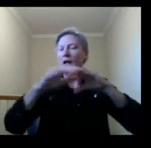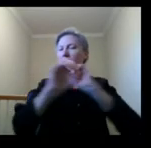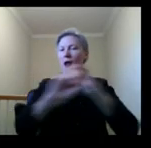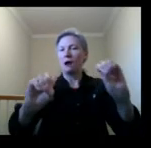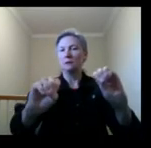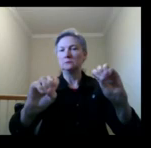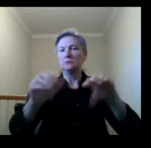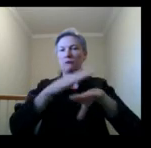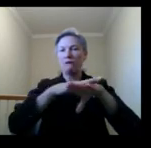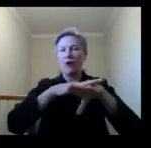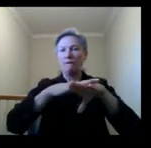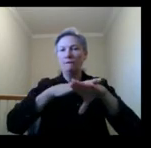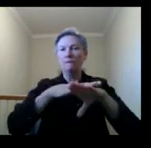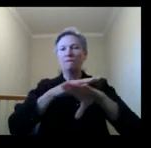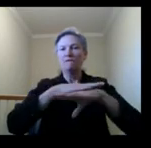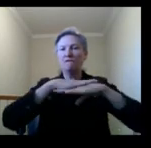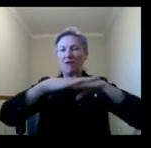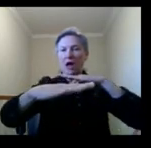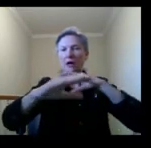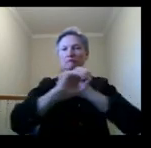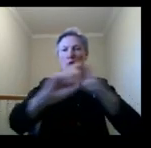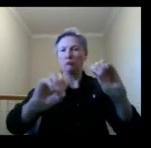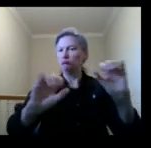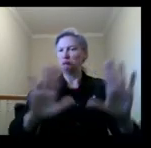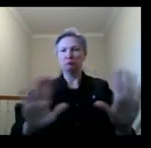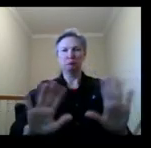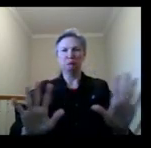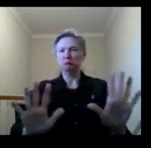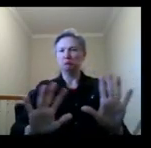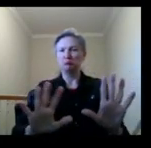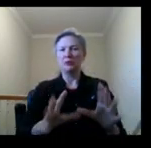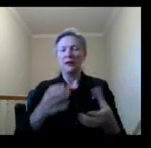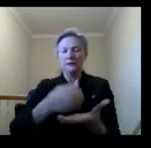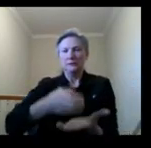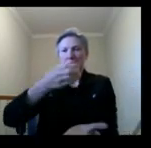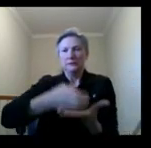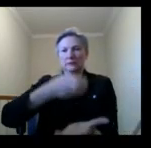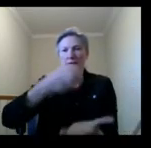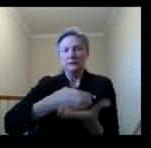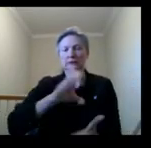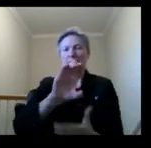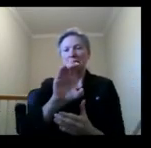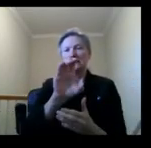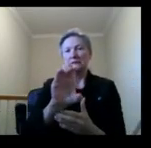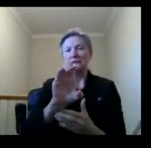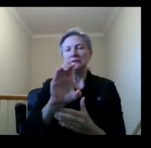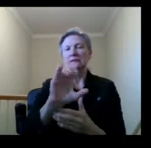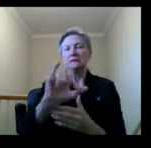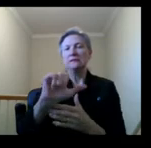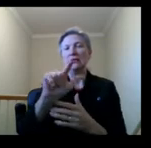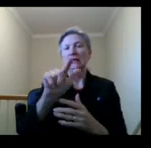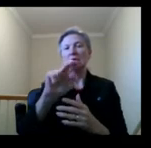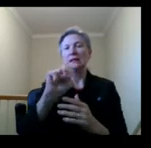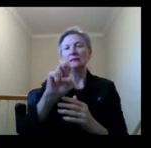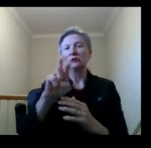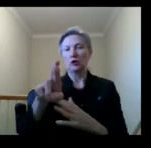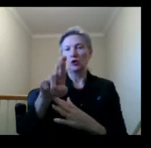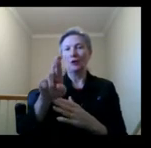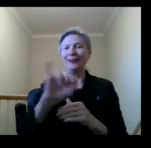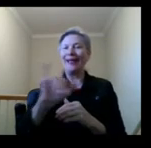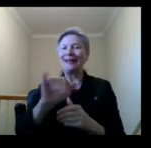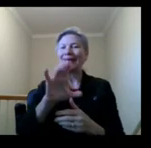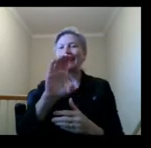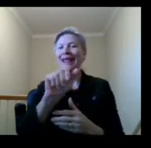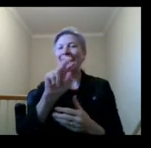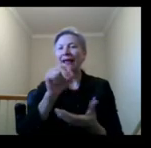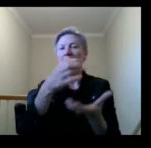surfaces. And then we have a cylinder. And a lot of us know cylinders as a can. So